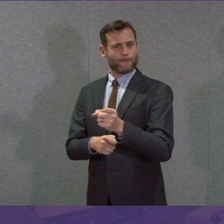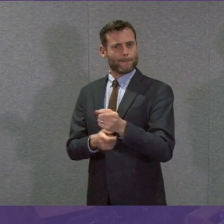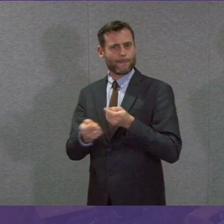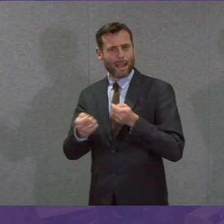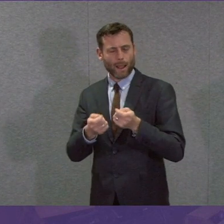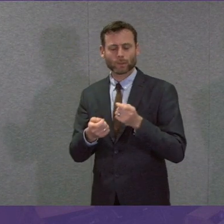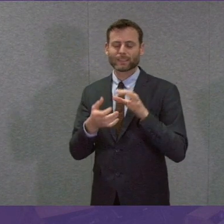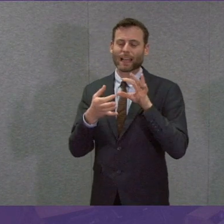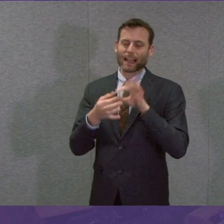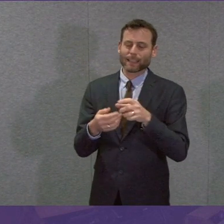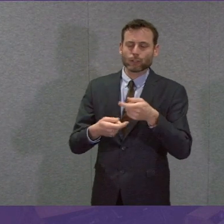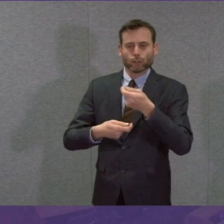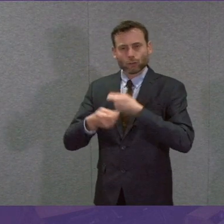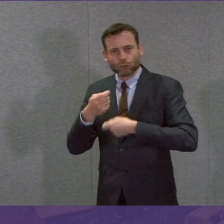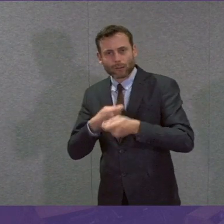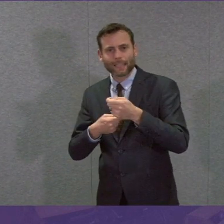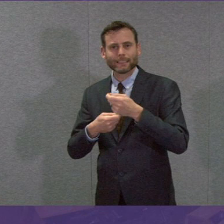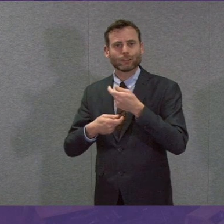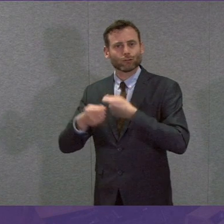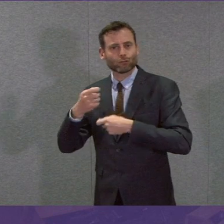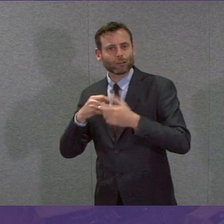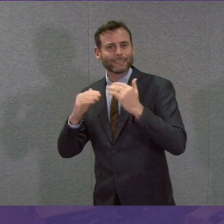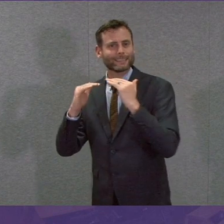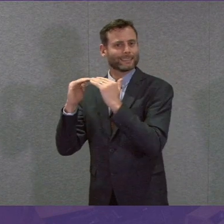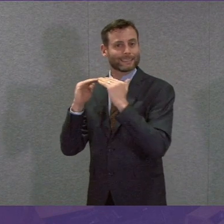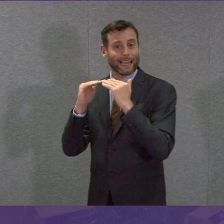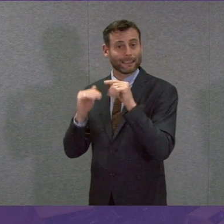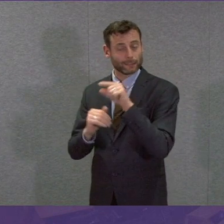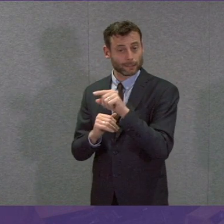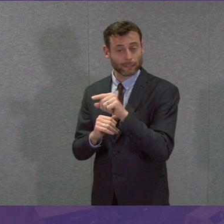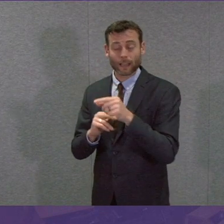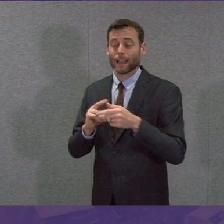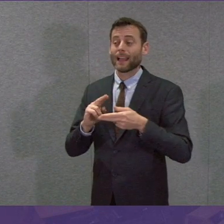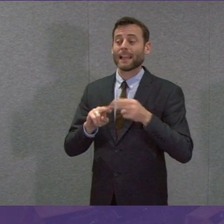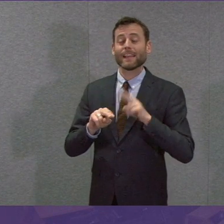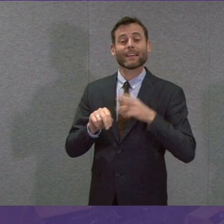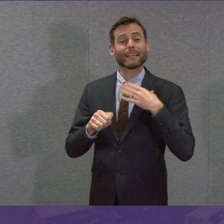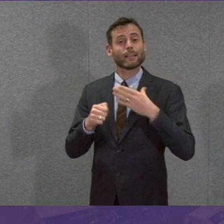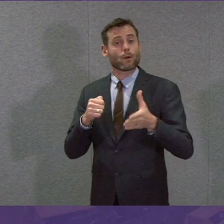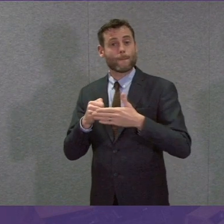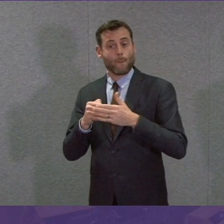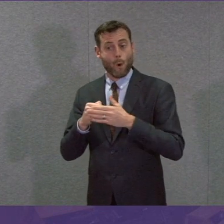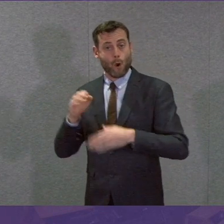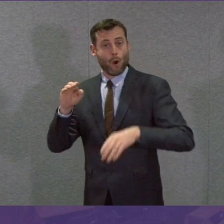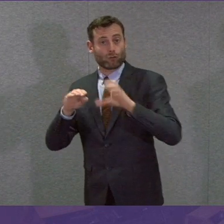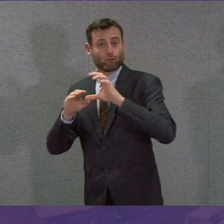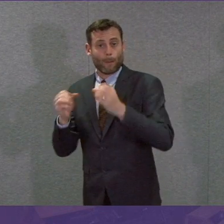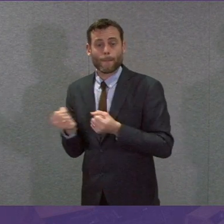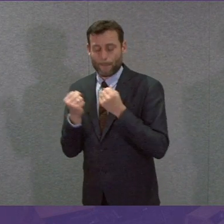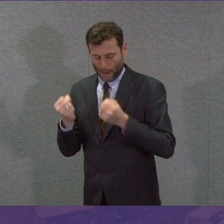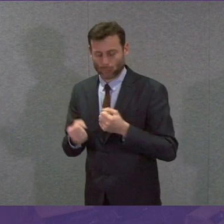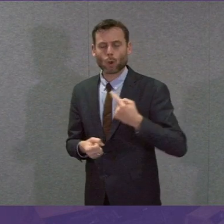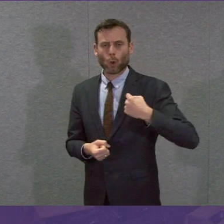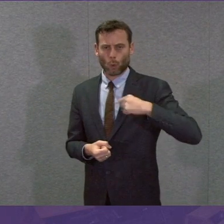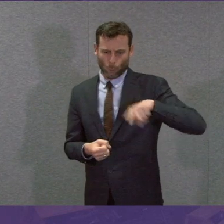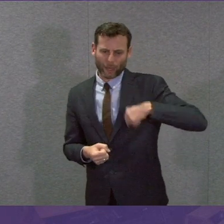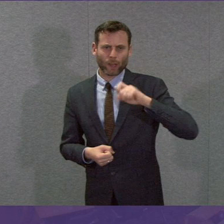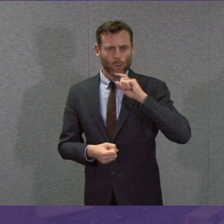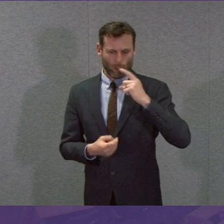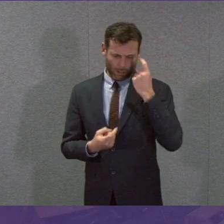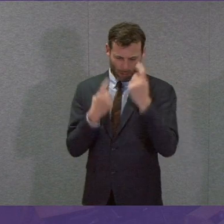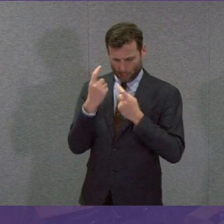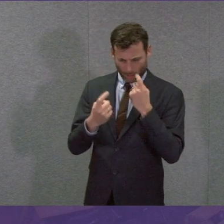trading standards rely outside this Parliament, but if we have the power to do so, then be assured we will take them, because it is vitally